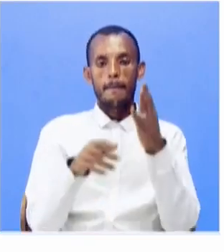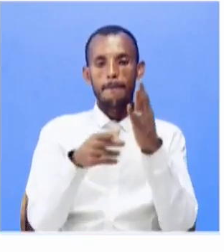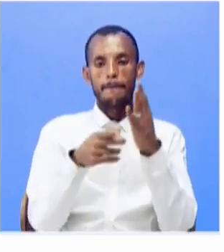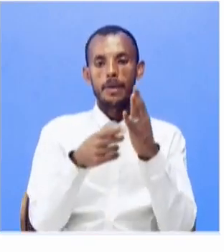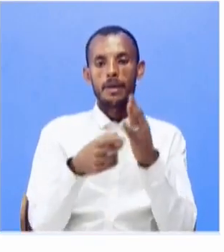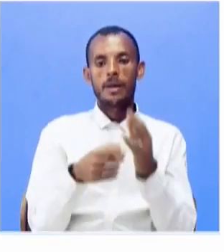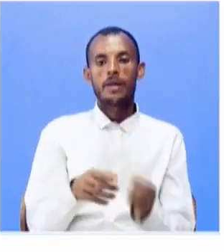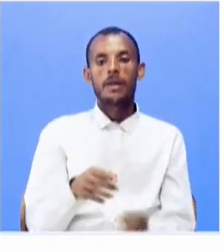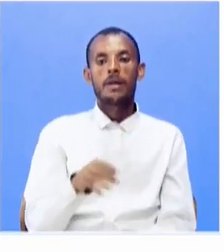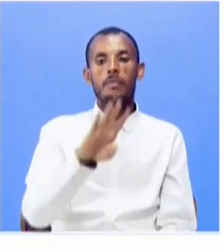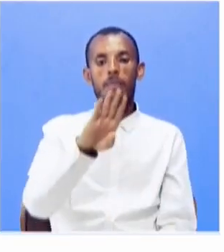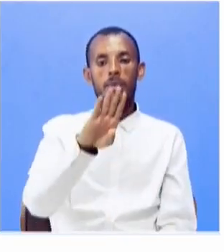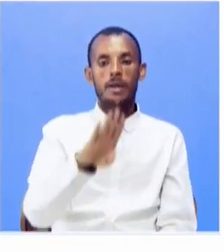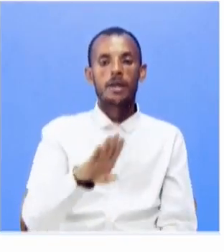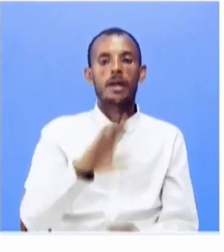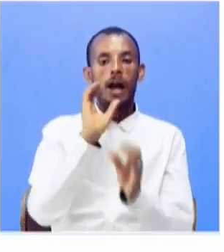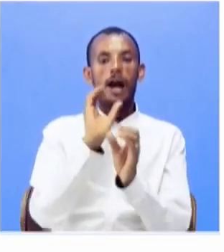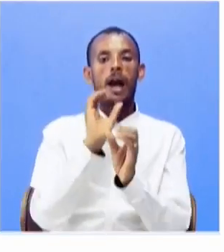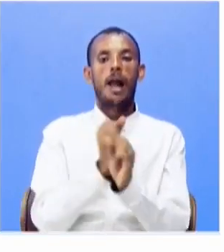calculate